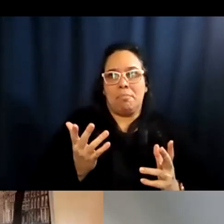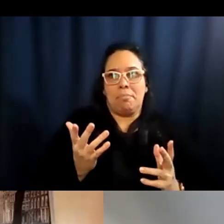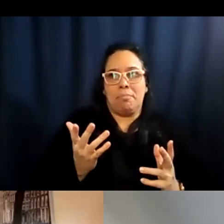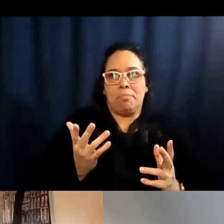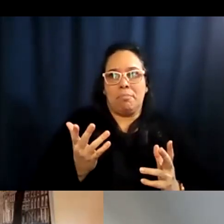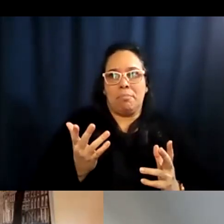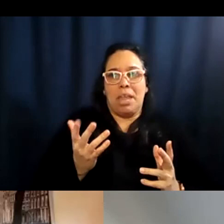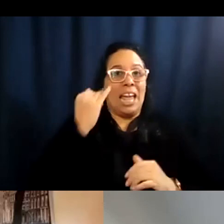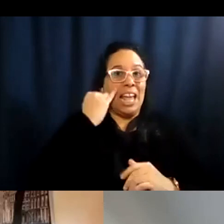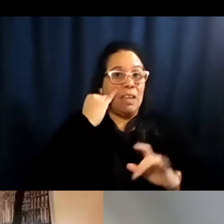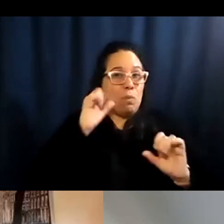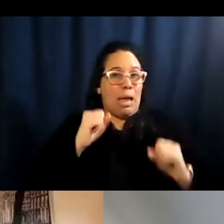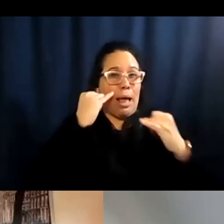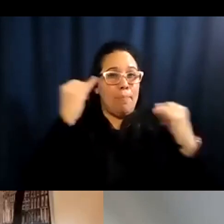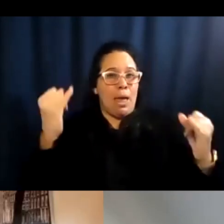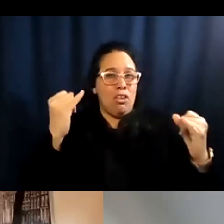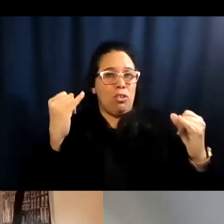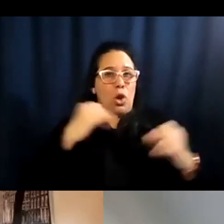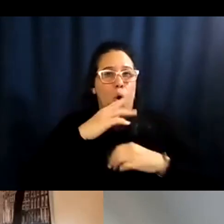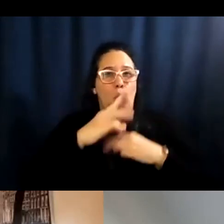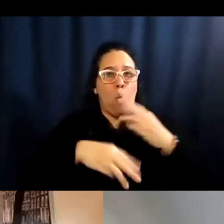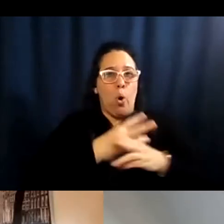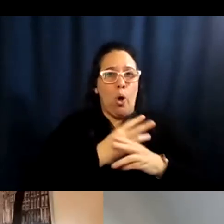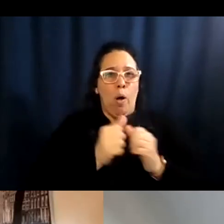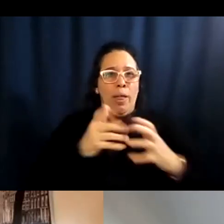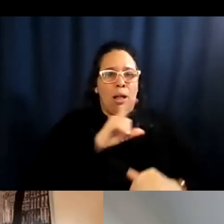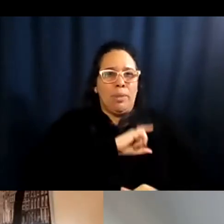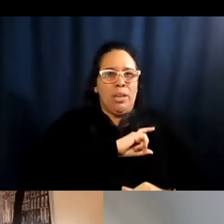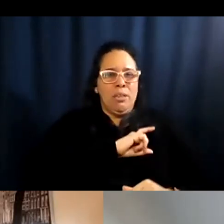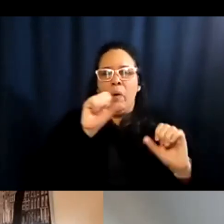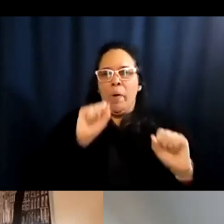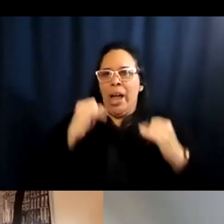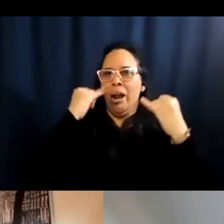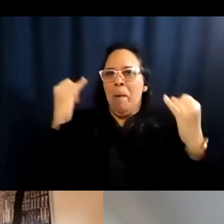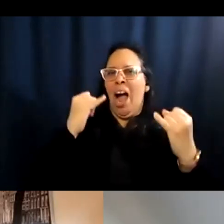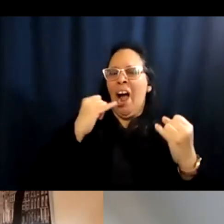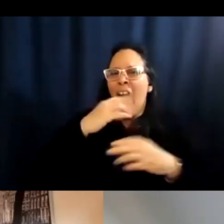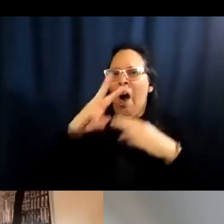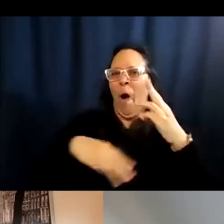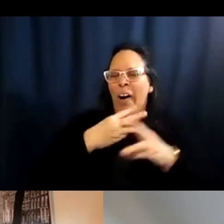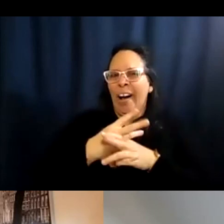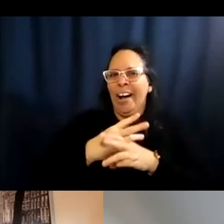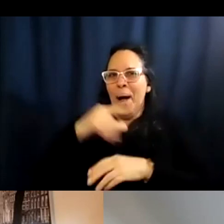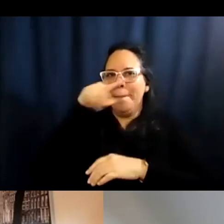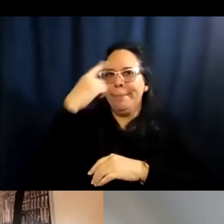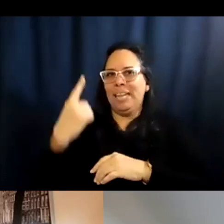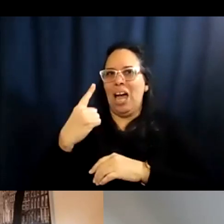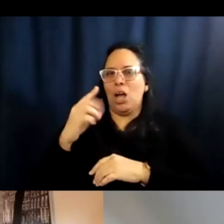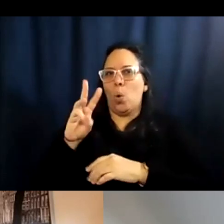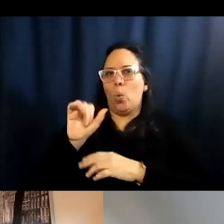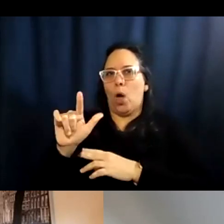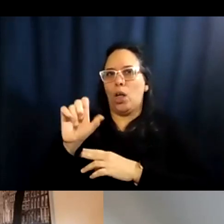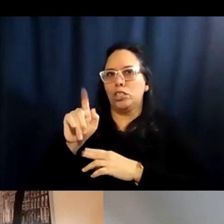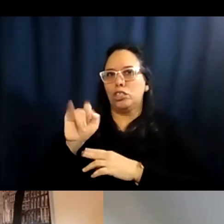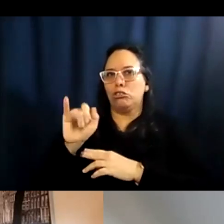reason to not be able to imagine a world where we have a Black Wall Street, and a Black Wall Street that's equitable for everybody.